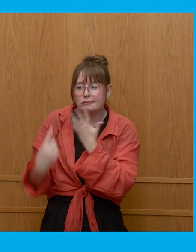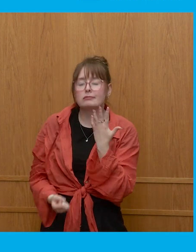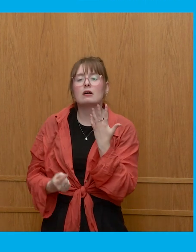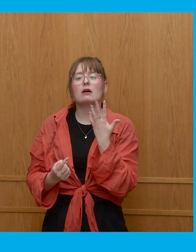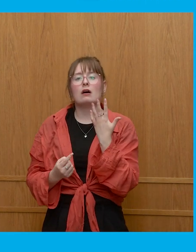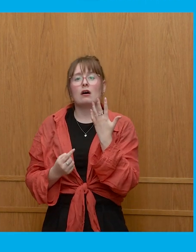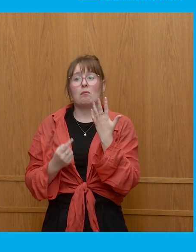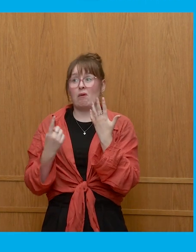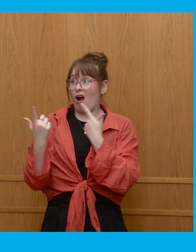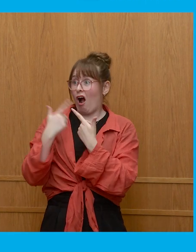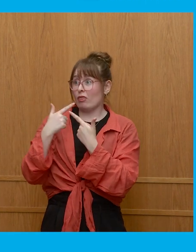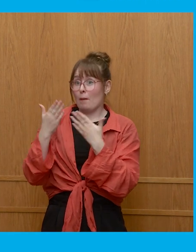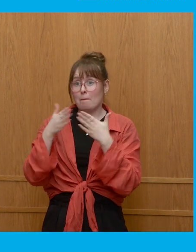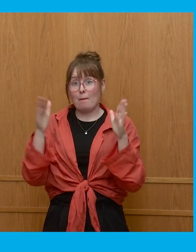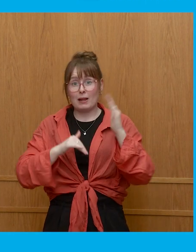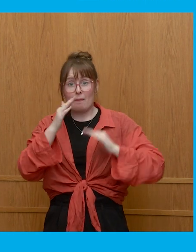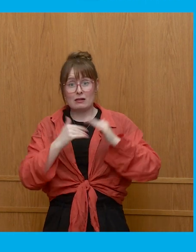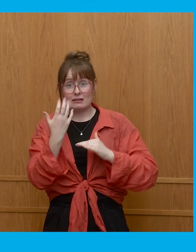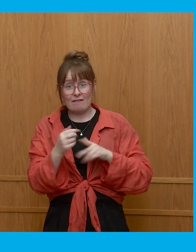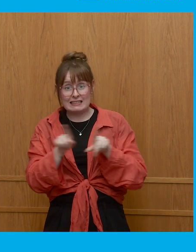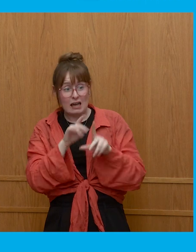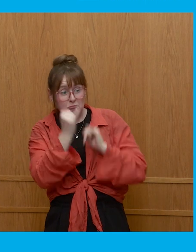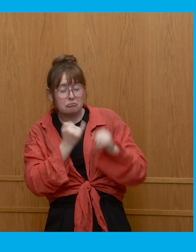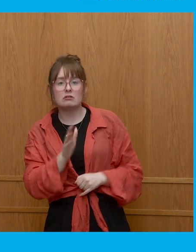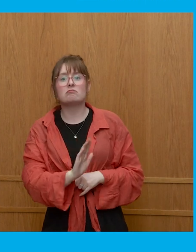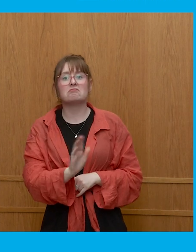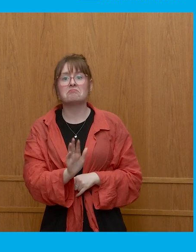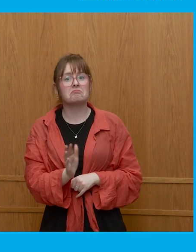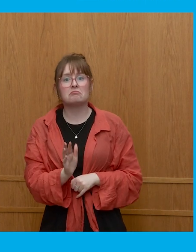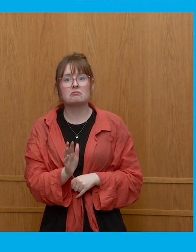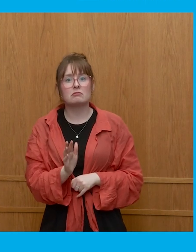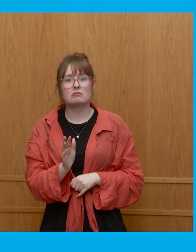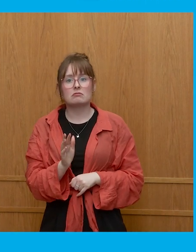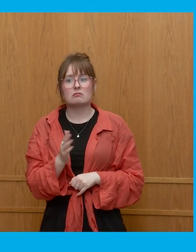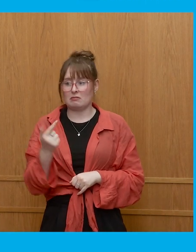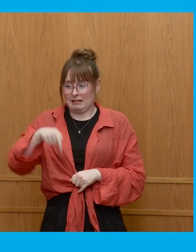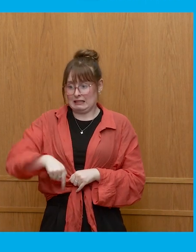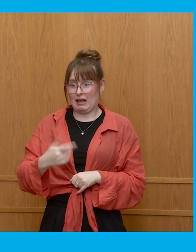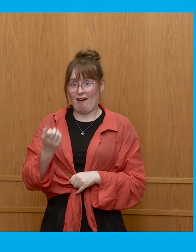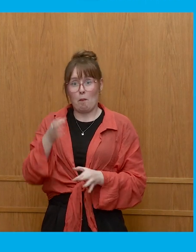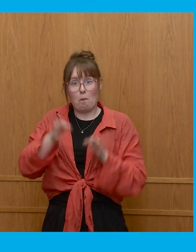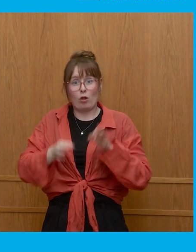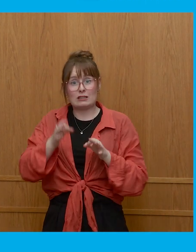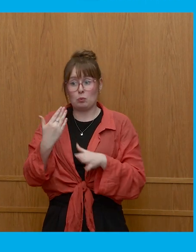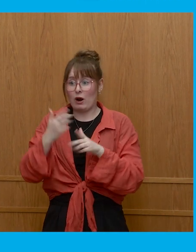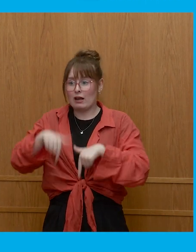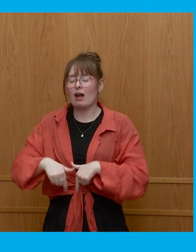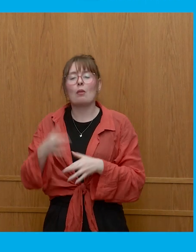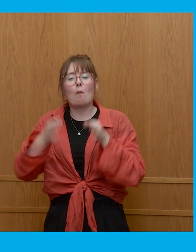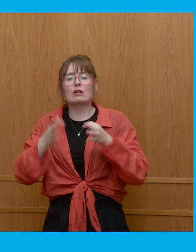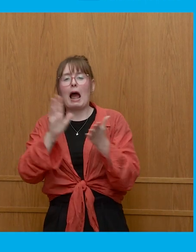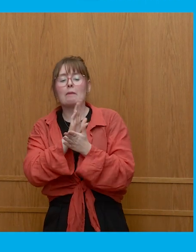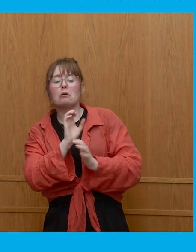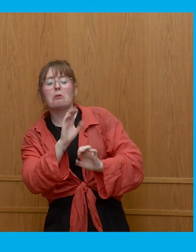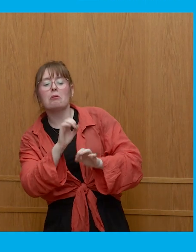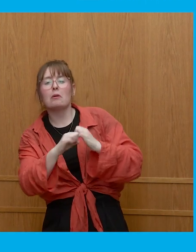other public building was subjected to, and the client being politicians, half of whom were very happy to feed the press information and half